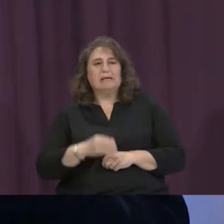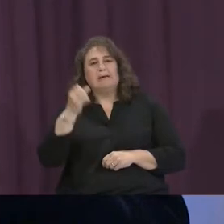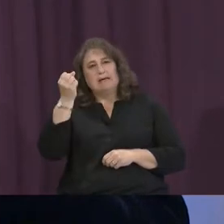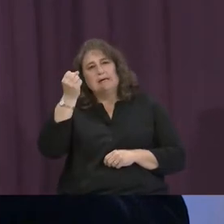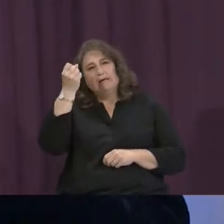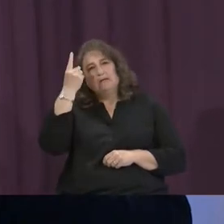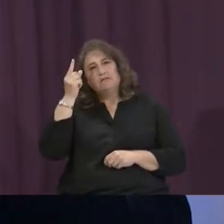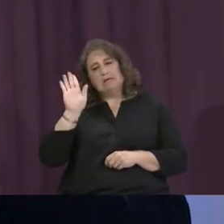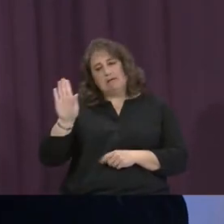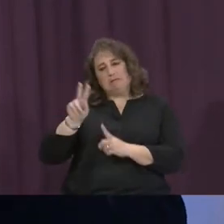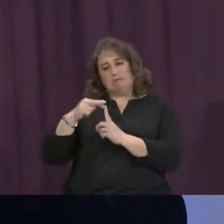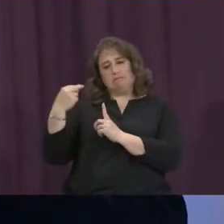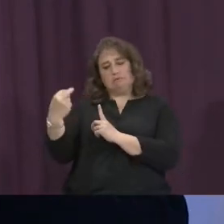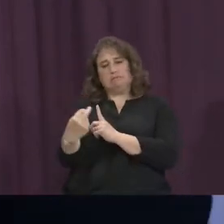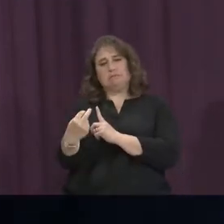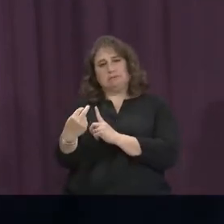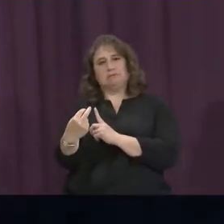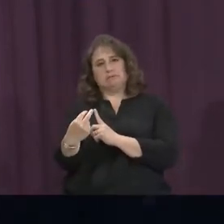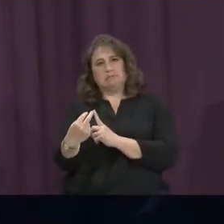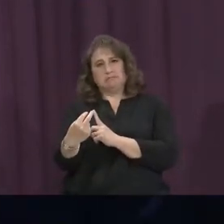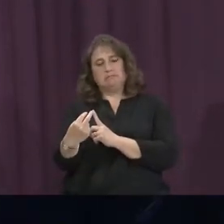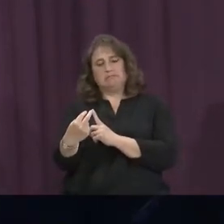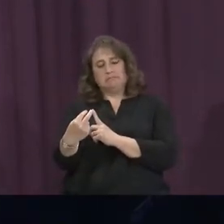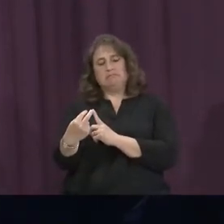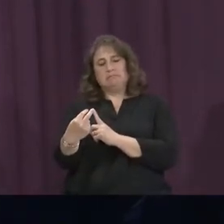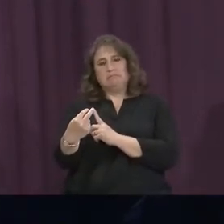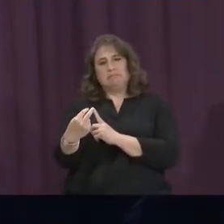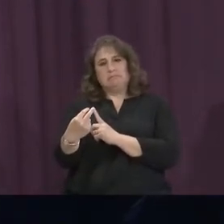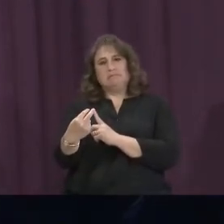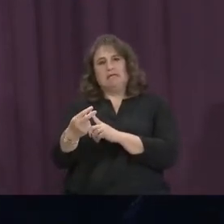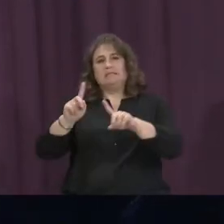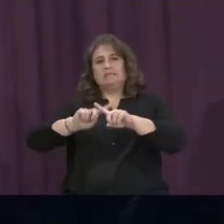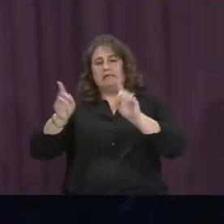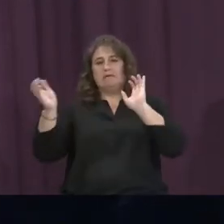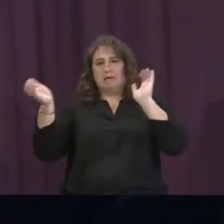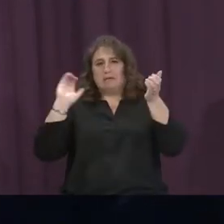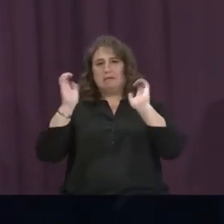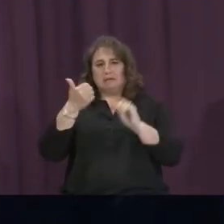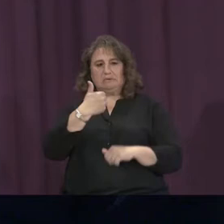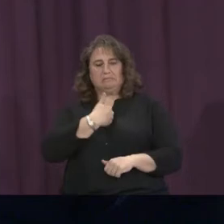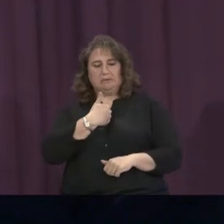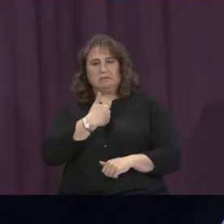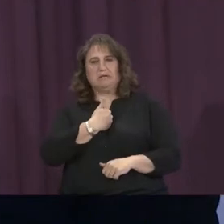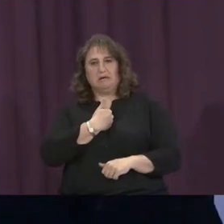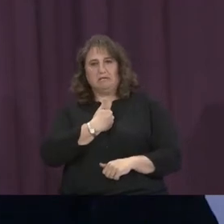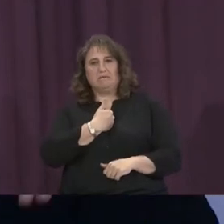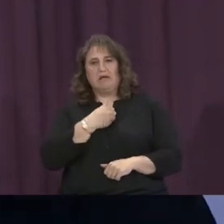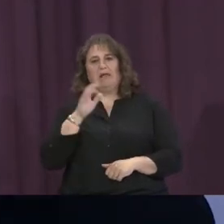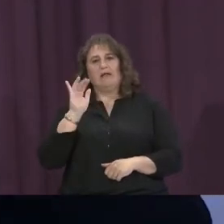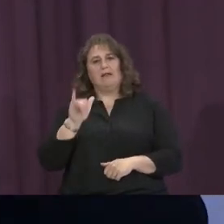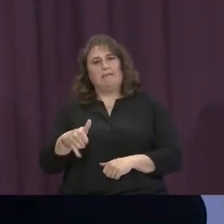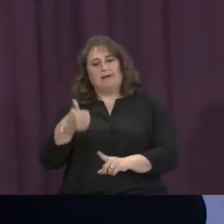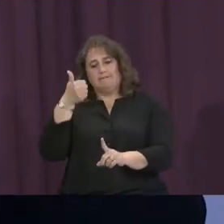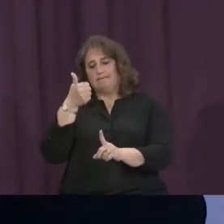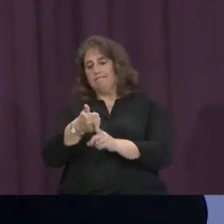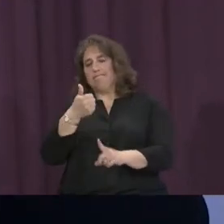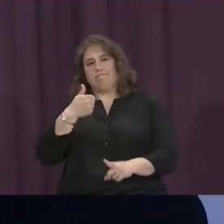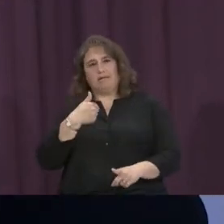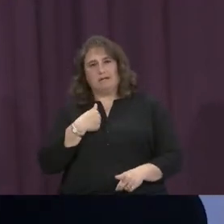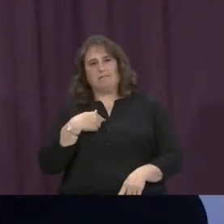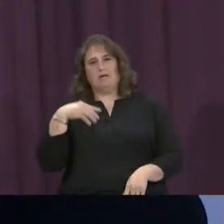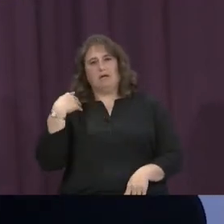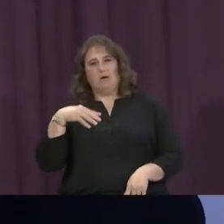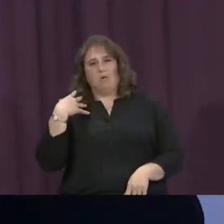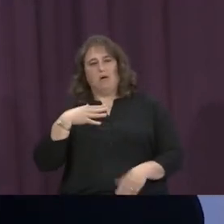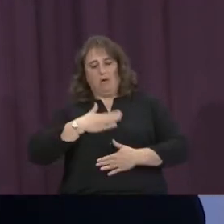people that, that was, it came from a different point of view than myself. Yeah. That really, it, it led me to be a little bit